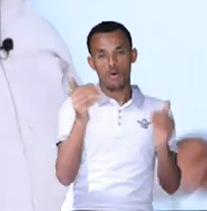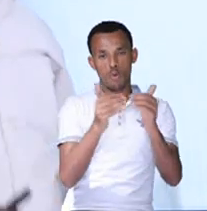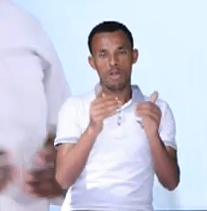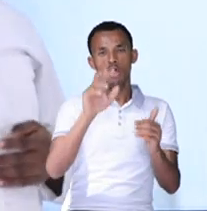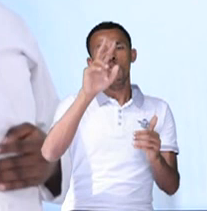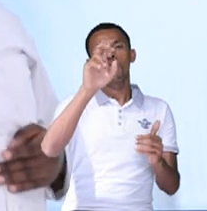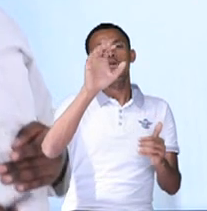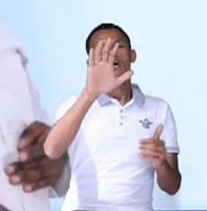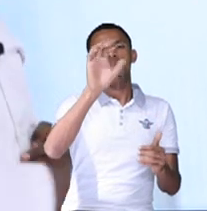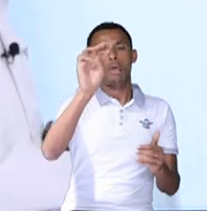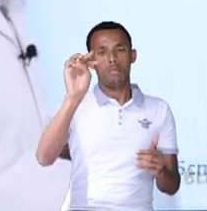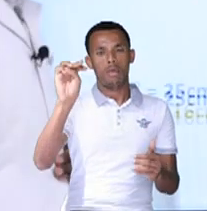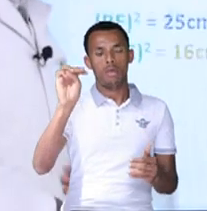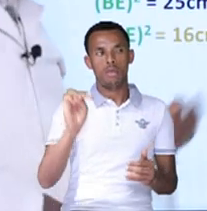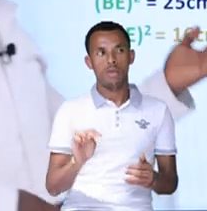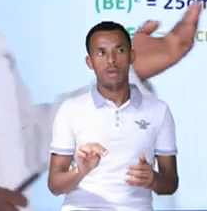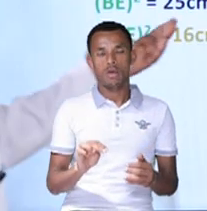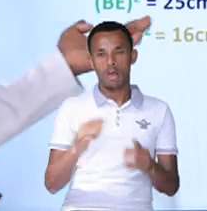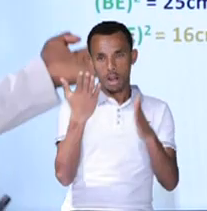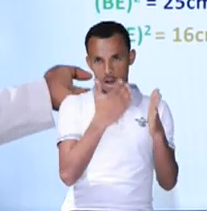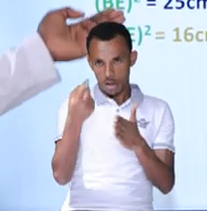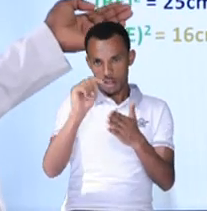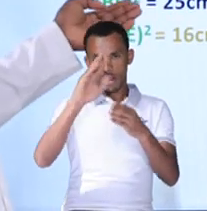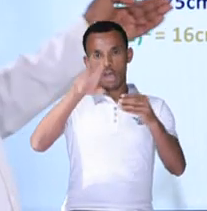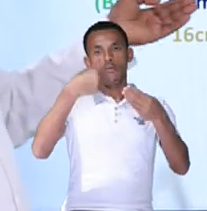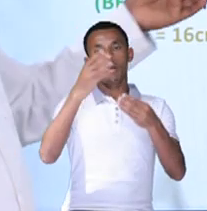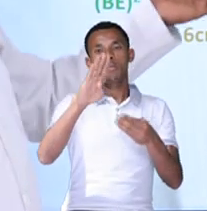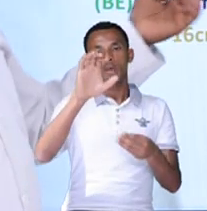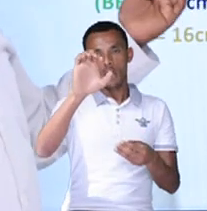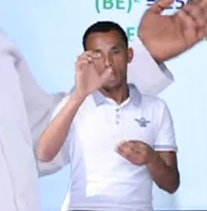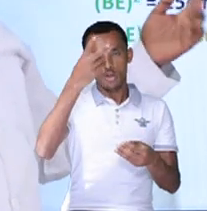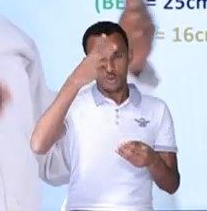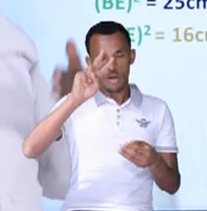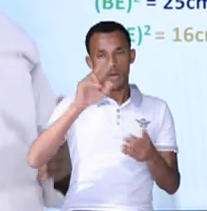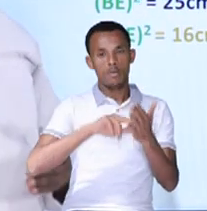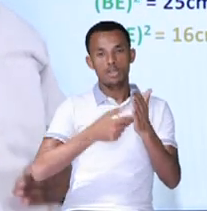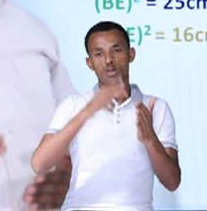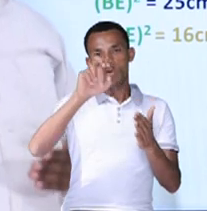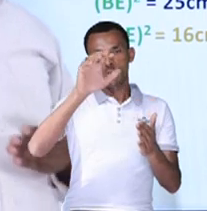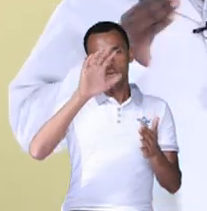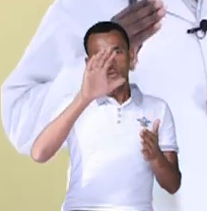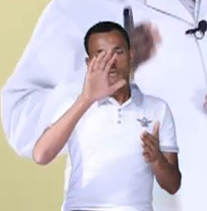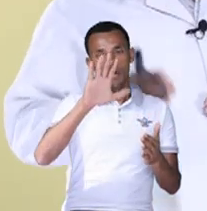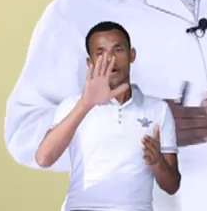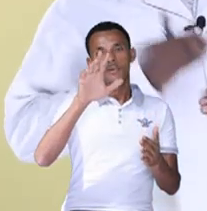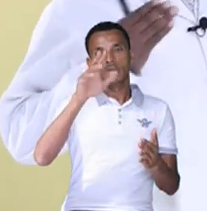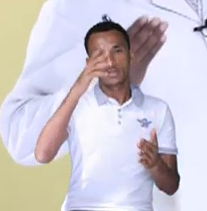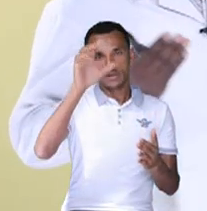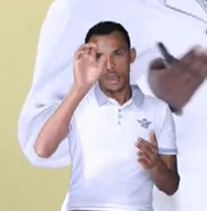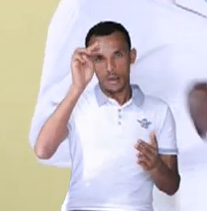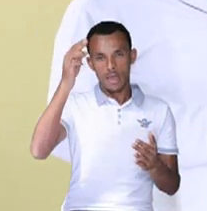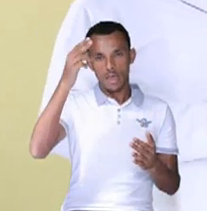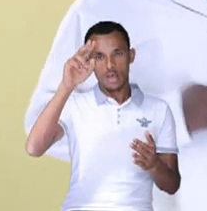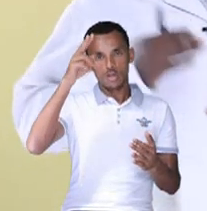to 25 centimeter square. So rearrange the given BE square means 25 centimeter square minus